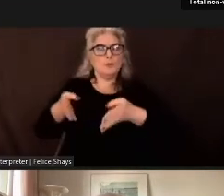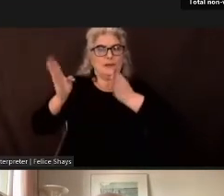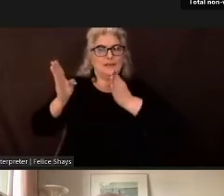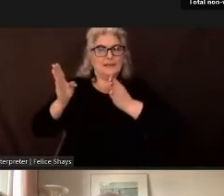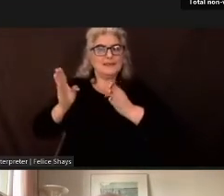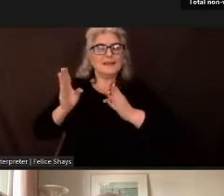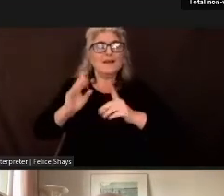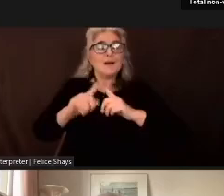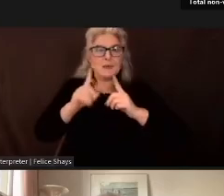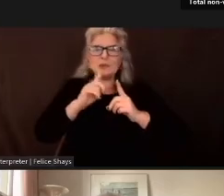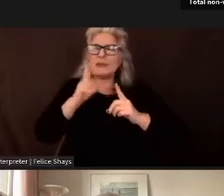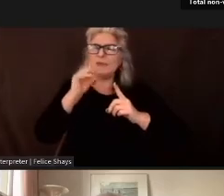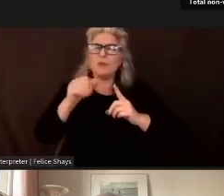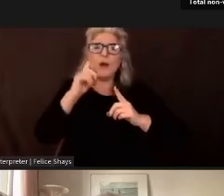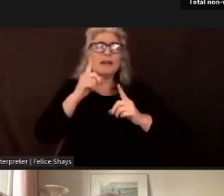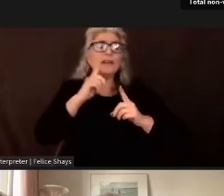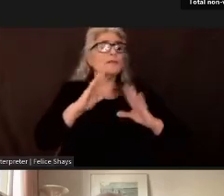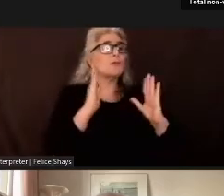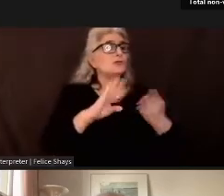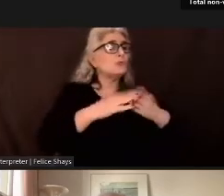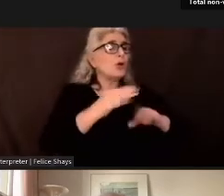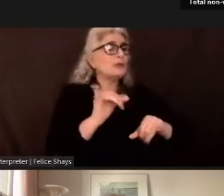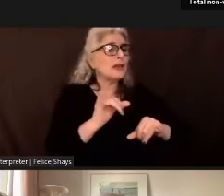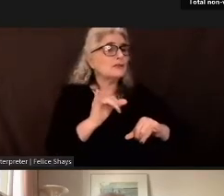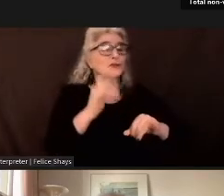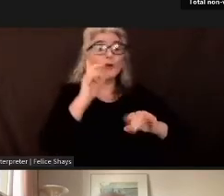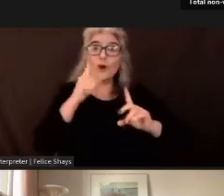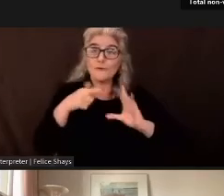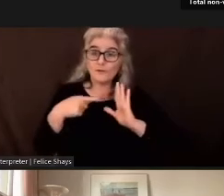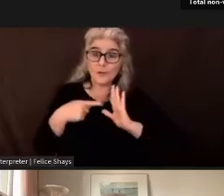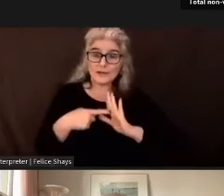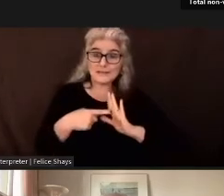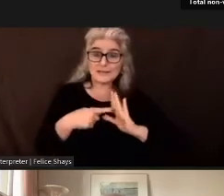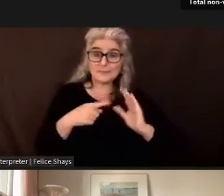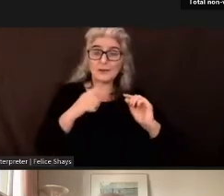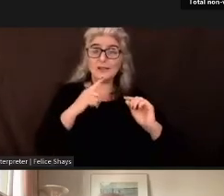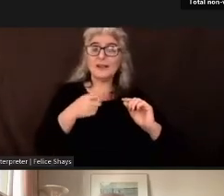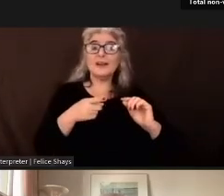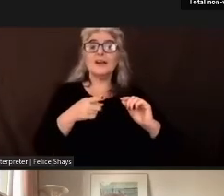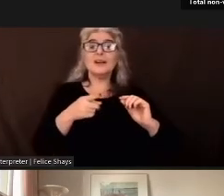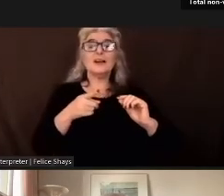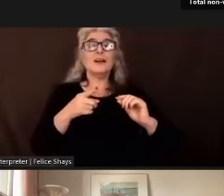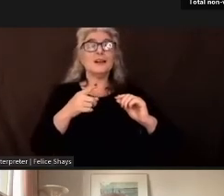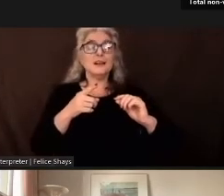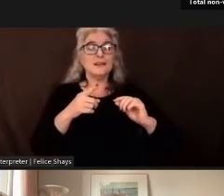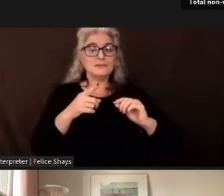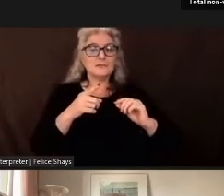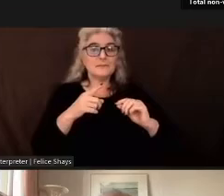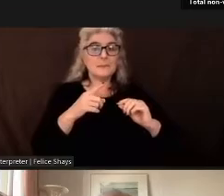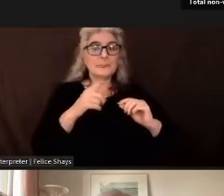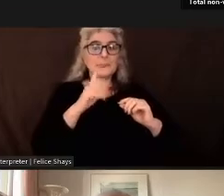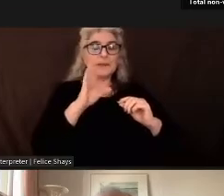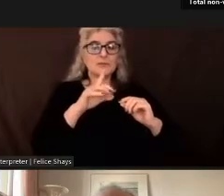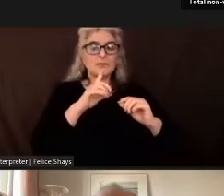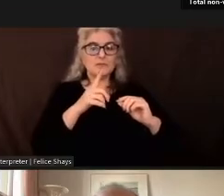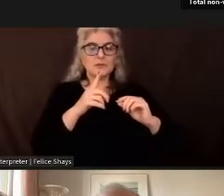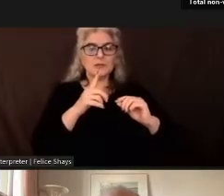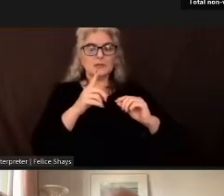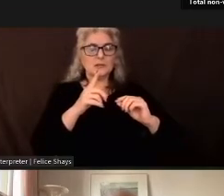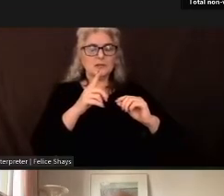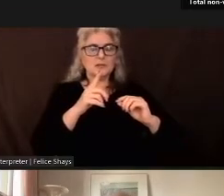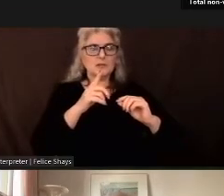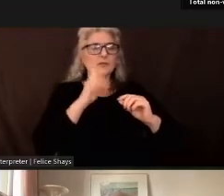Either the charging vehicles or batteries. Hopefully, they can go to more locations than what we have so